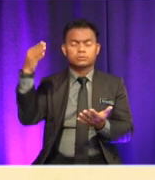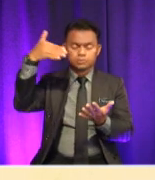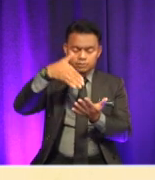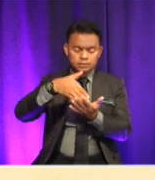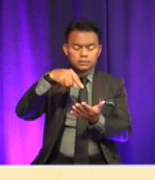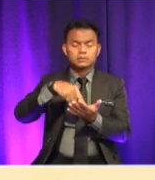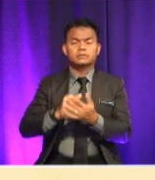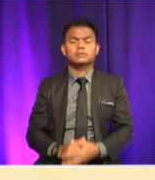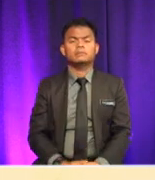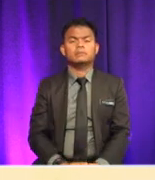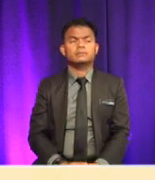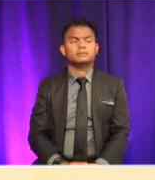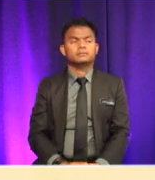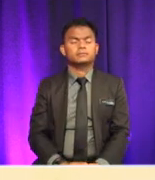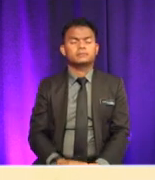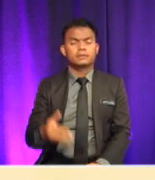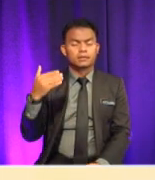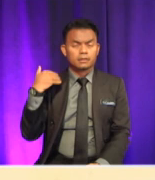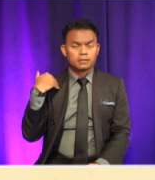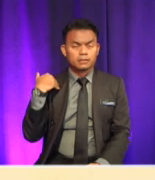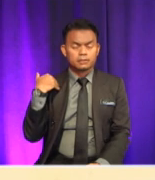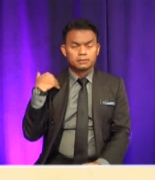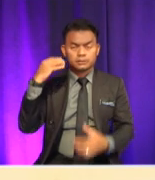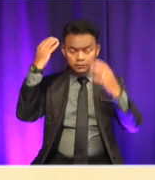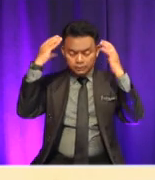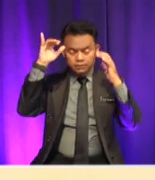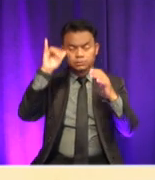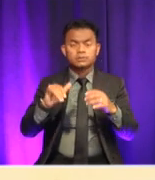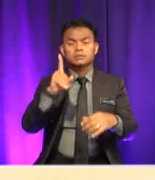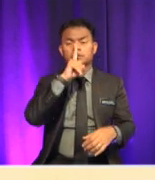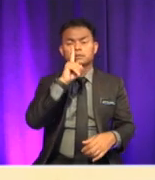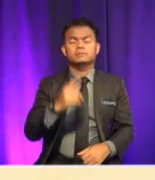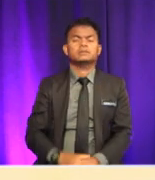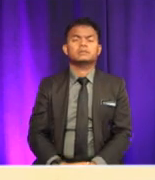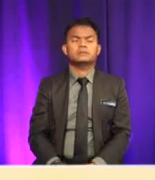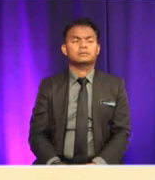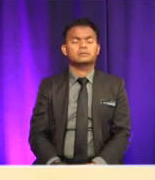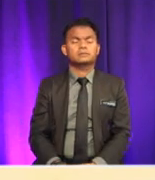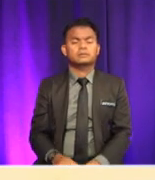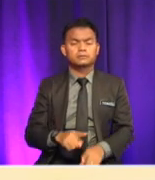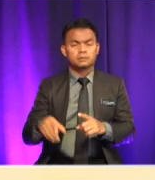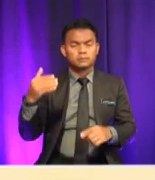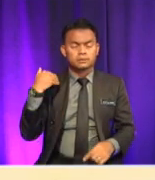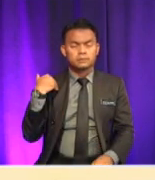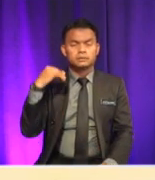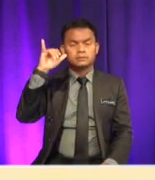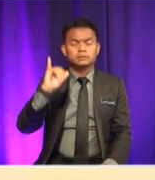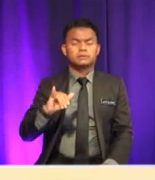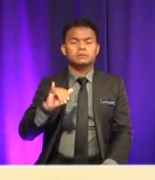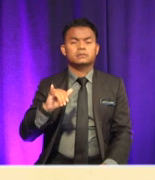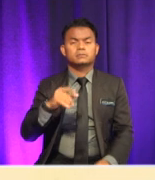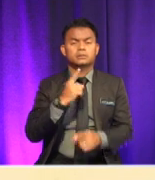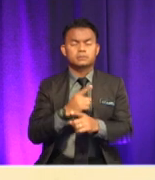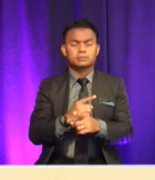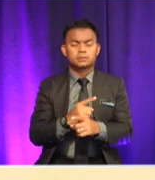the chief rooster would be severe. At other times, quiet, almost gentle. But always, he insisted, there